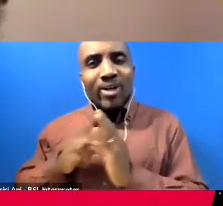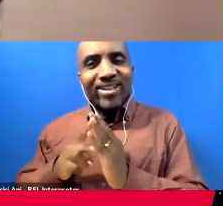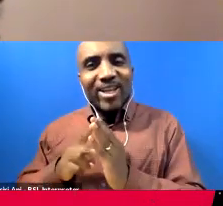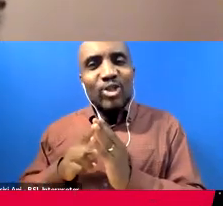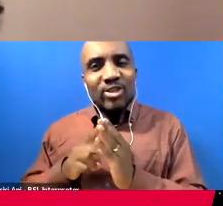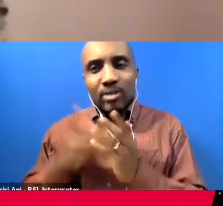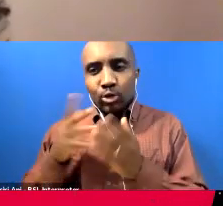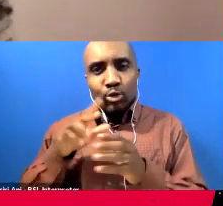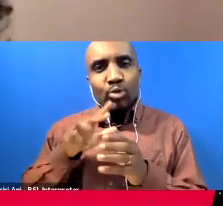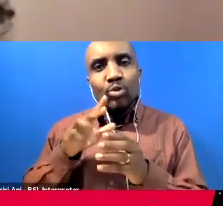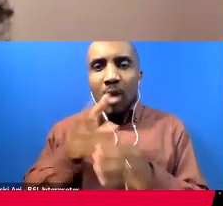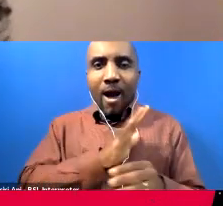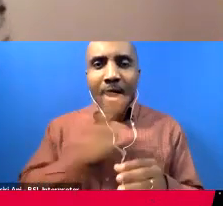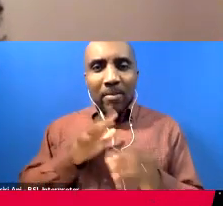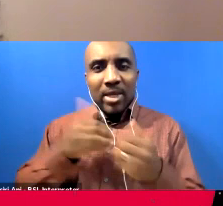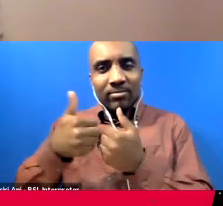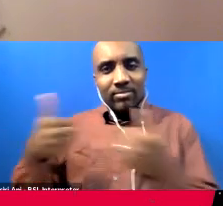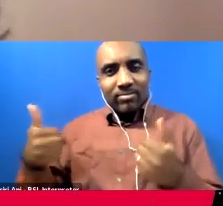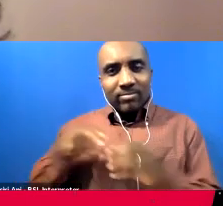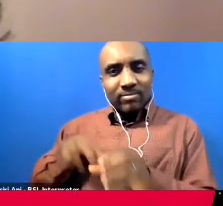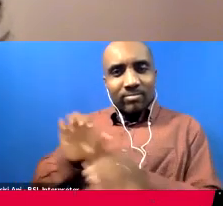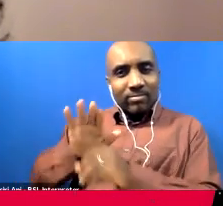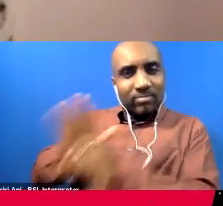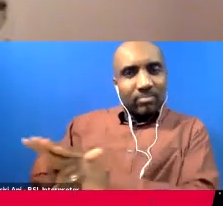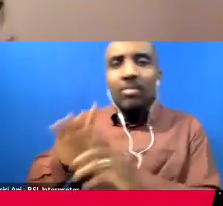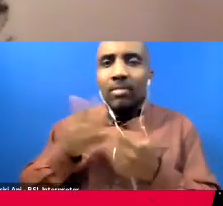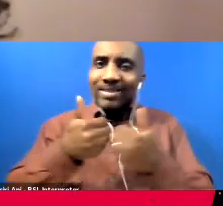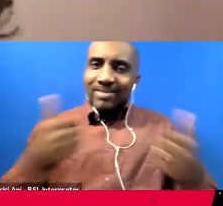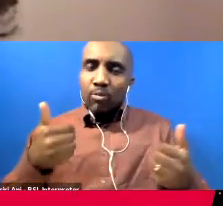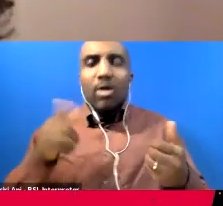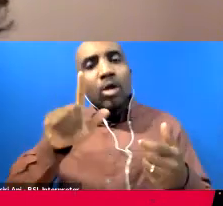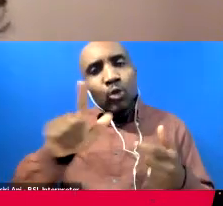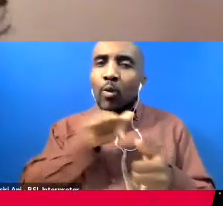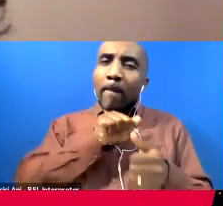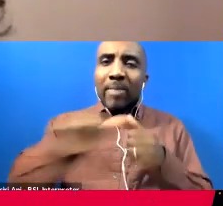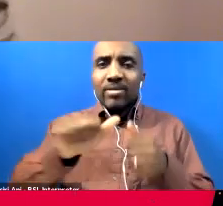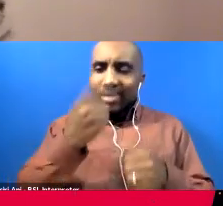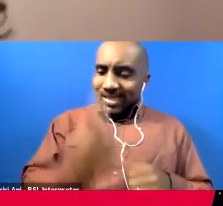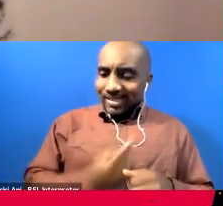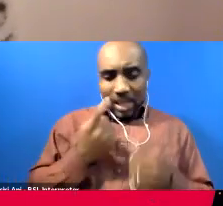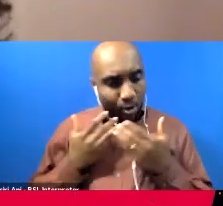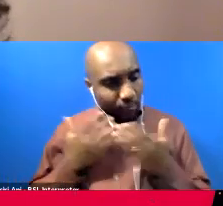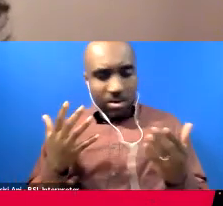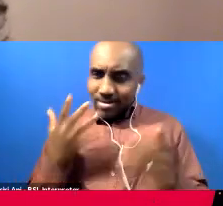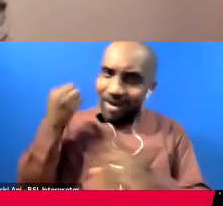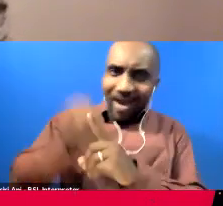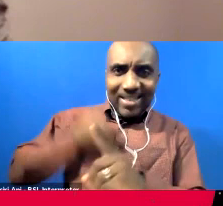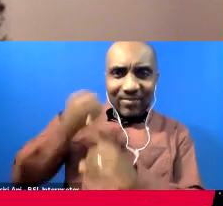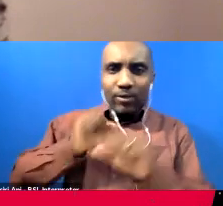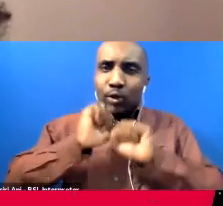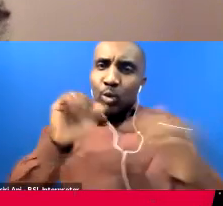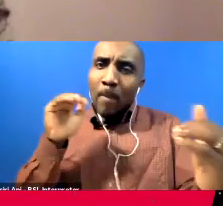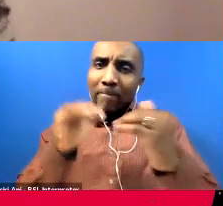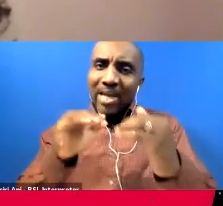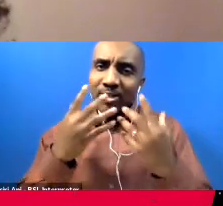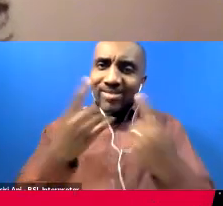is specifically that this is a place for you to be able to be your best activist self, however best you see it fit for you.